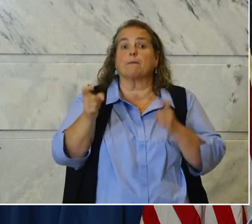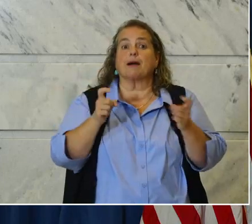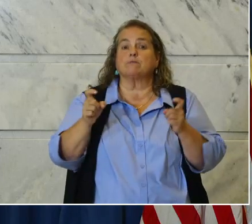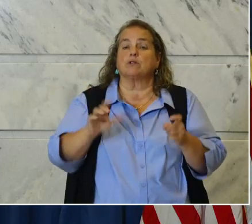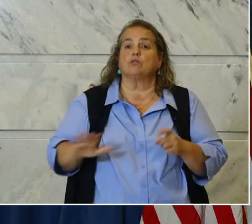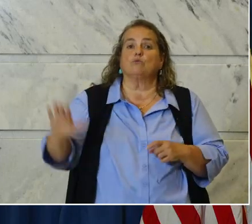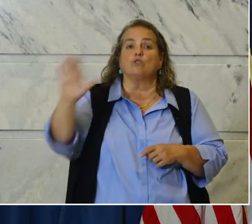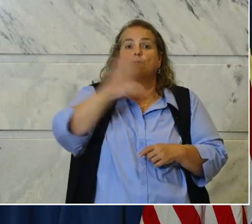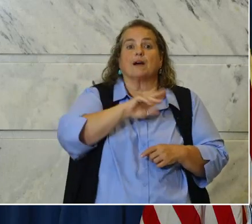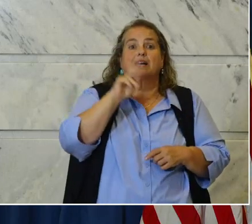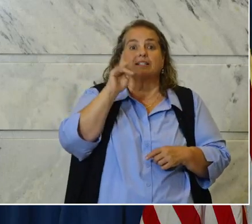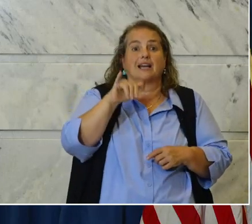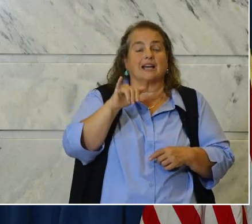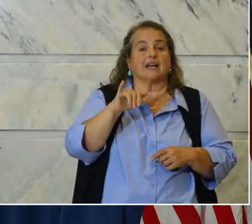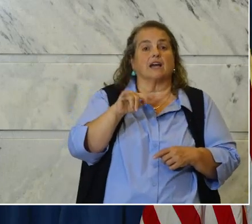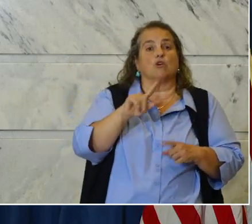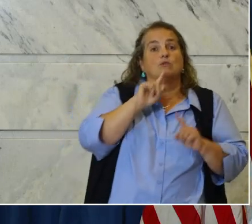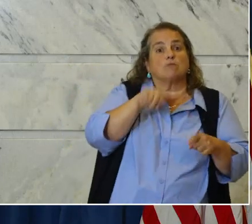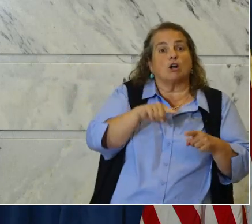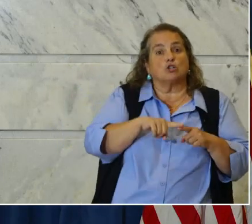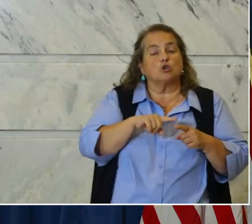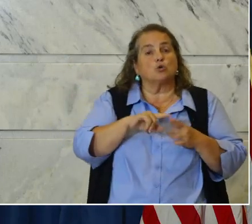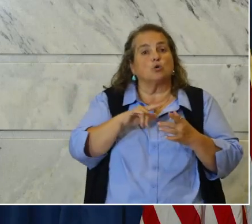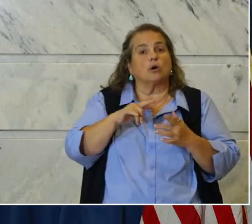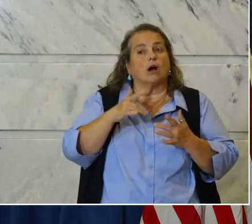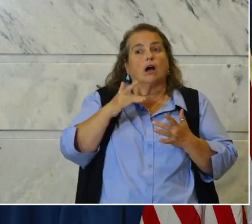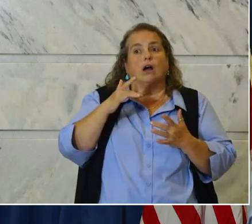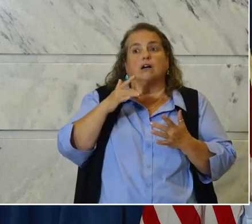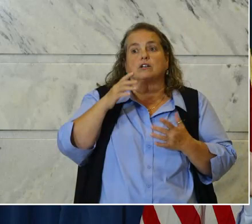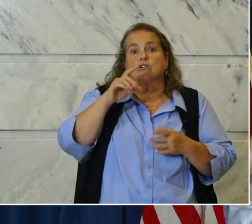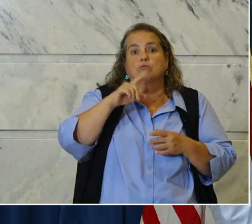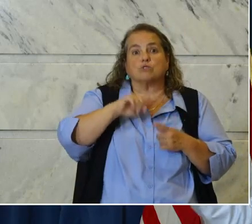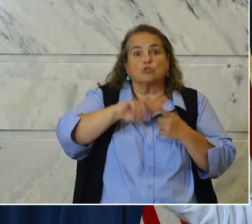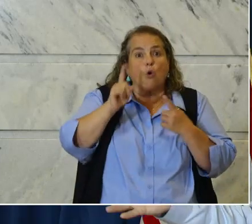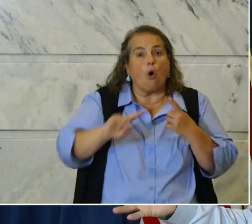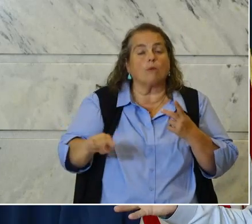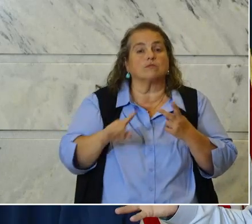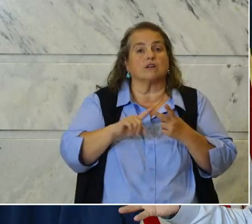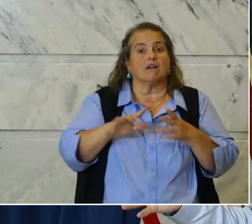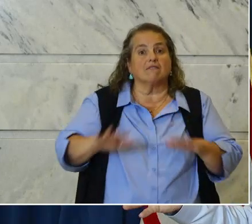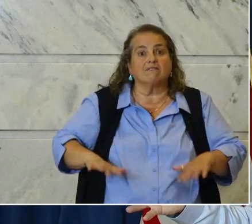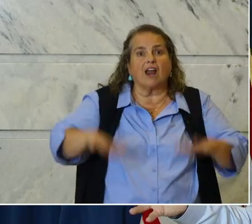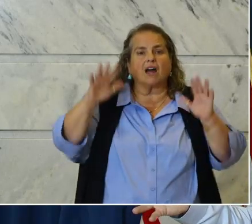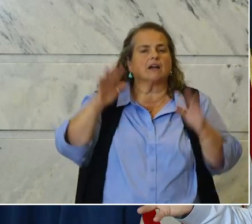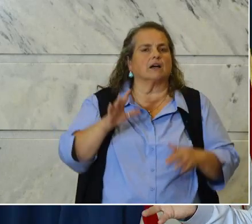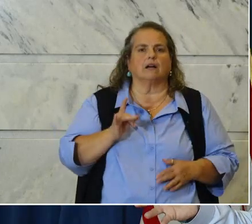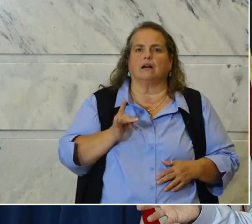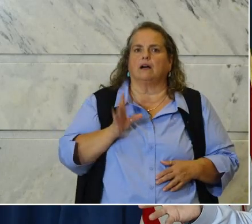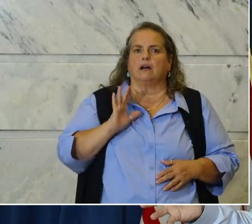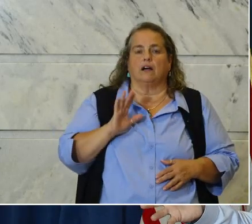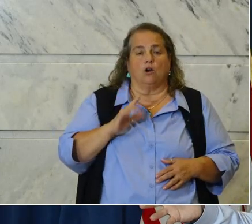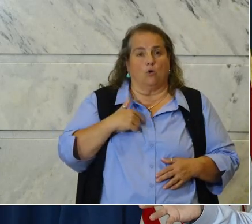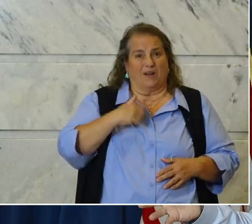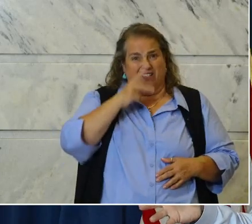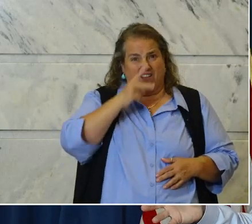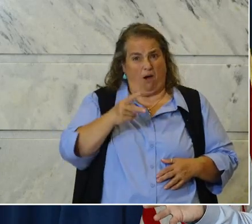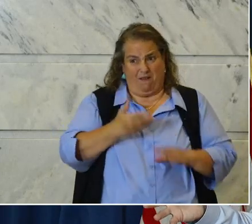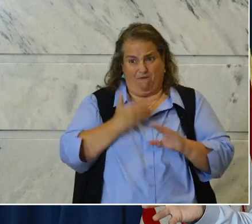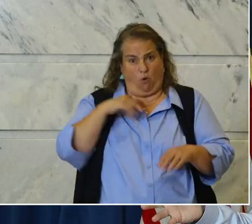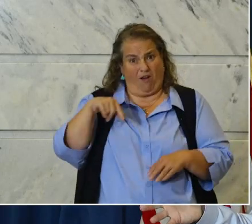especially at responding to storms and flooding, are phenomenal. Before all this, we saw some of the worst flooding in southeastern Kentucky we'd